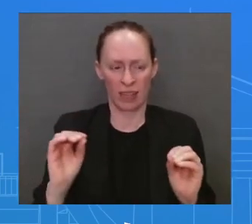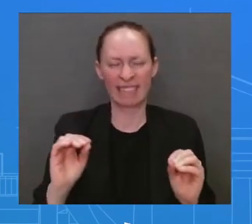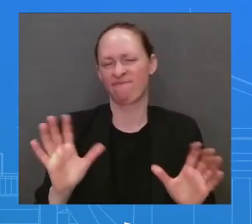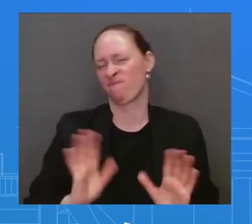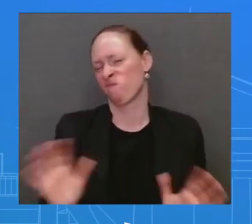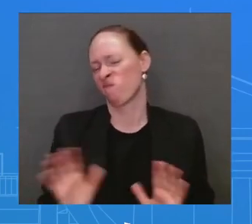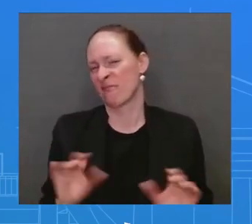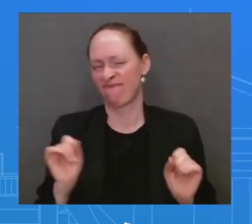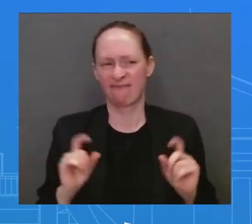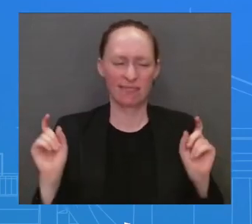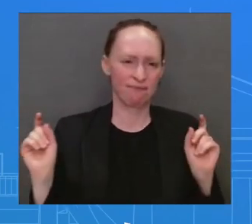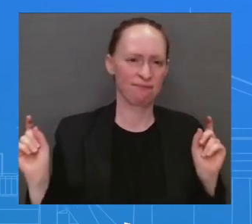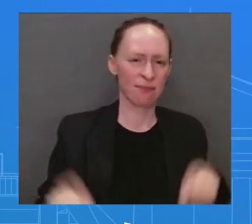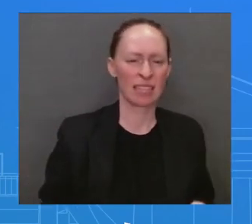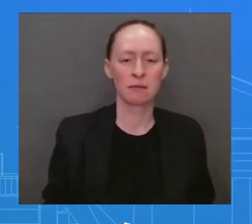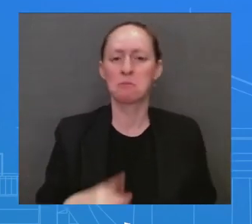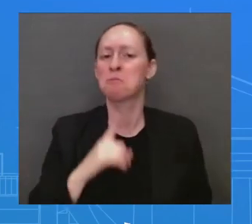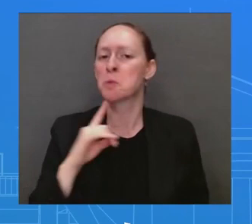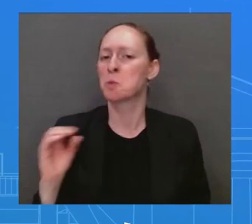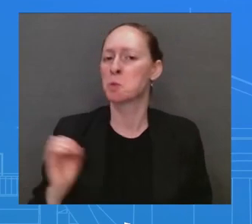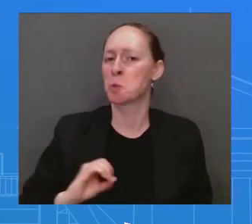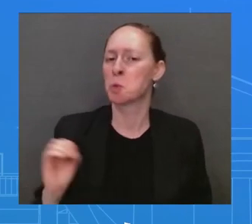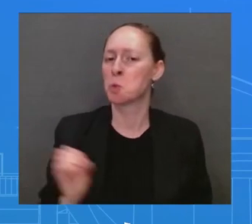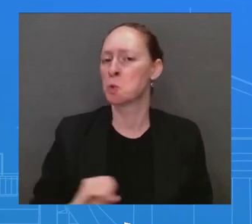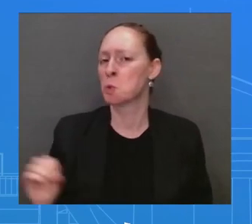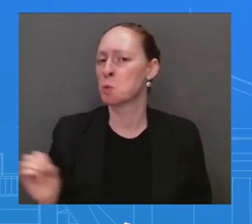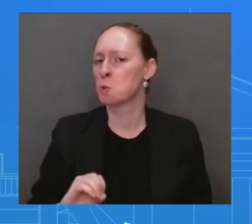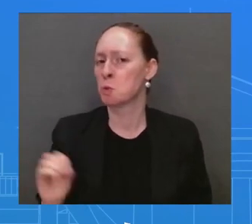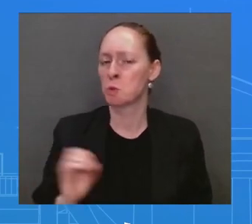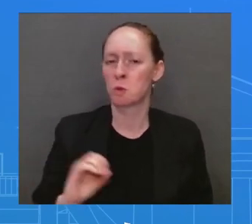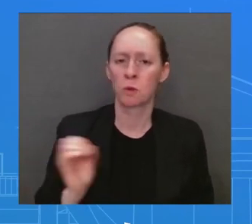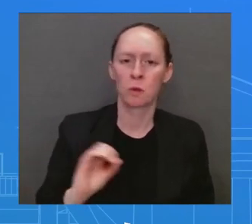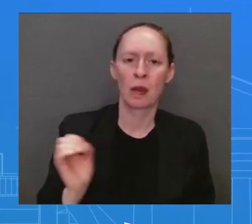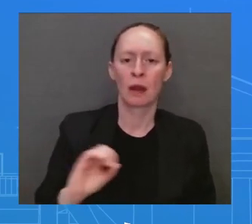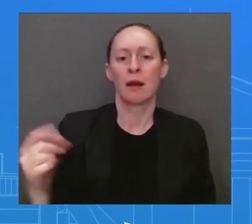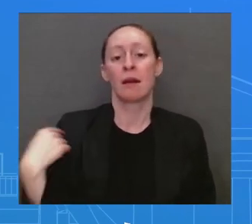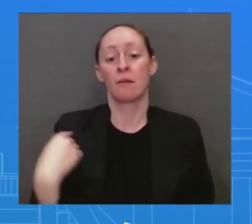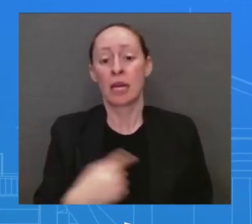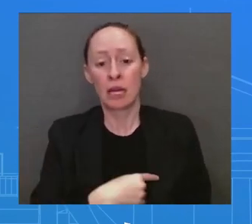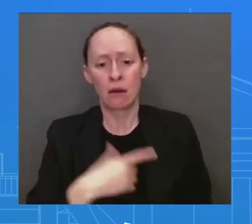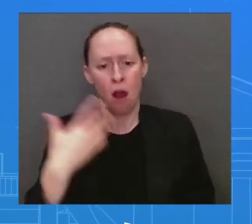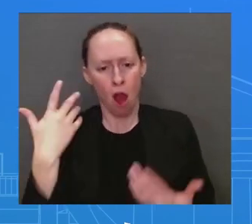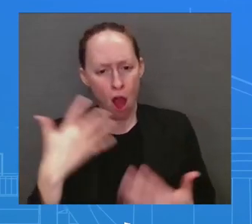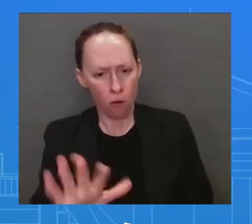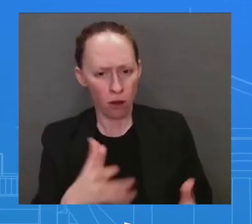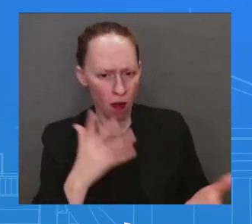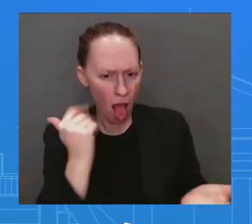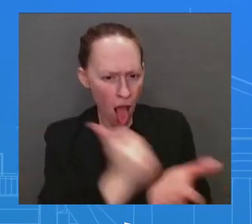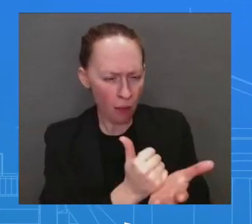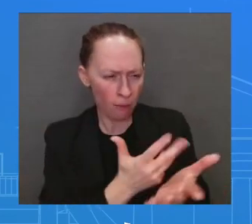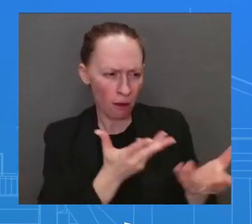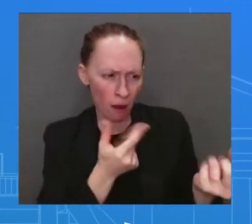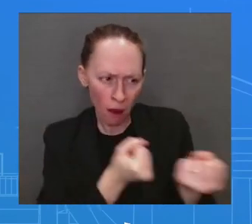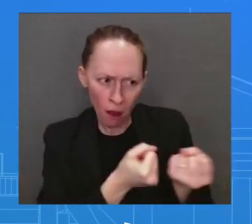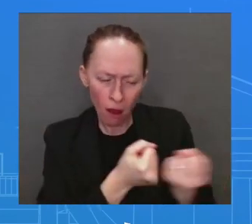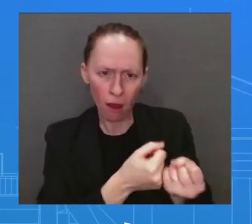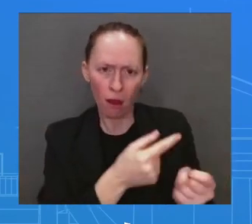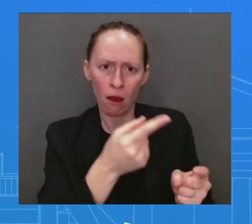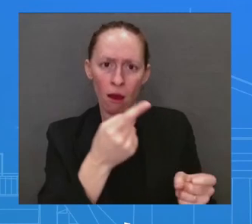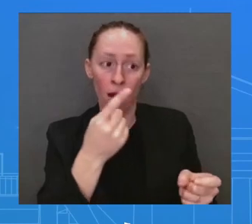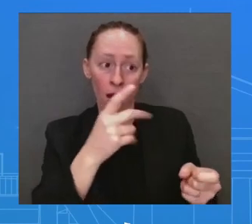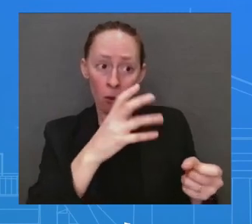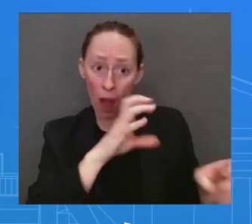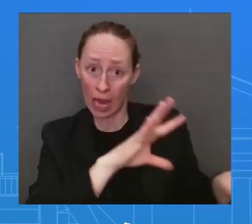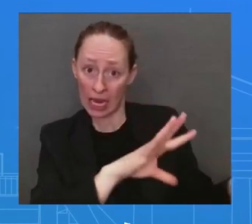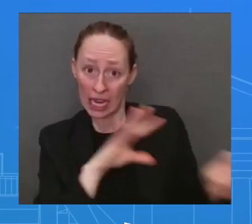from the region, other than what we're doing in Israel, providing charter flights. There's no active efforts. And we're not parking ships off the coast